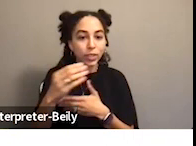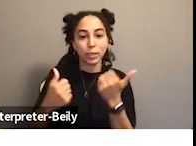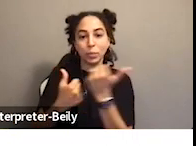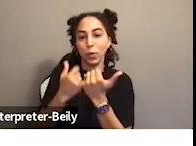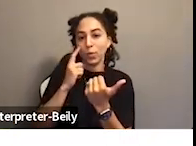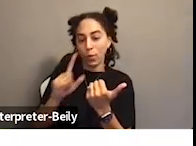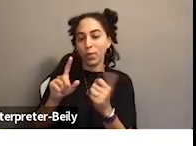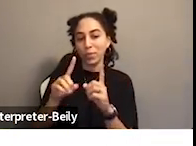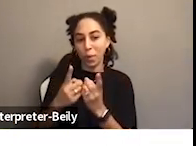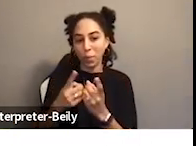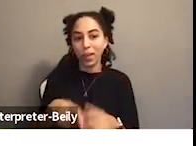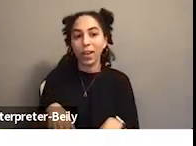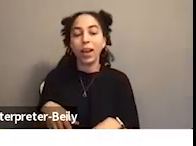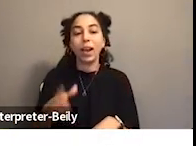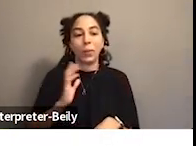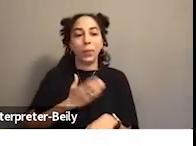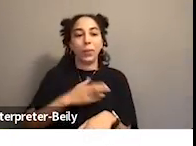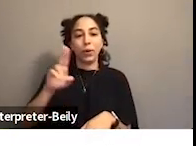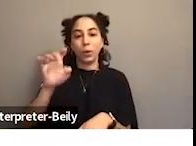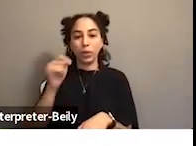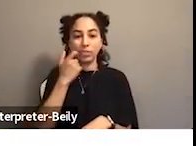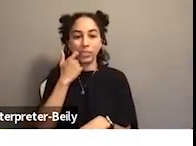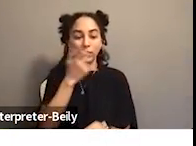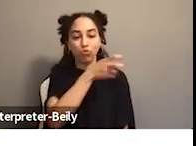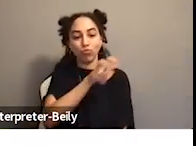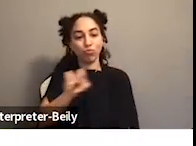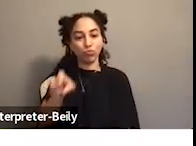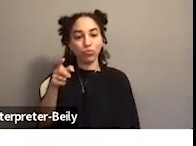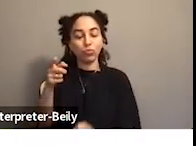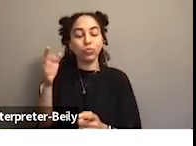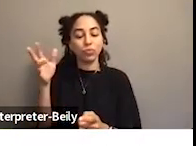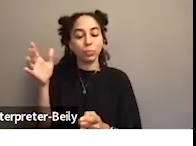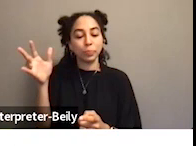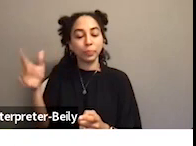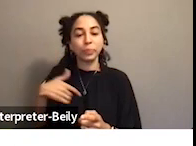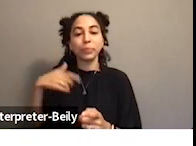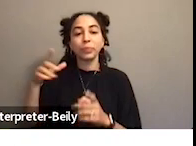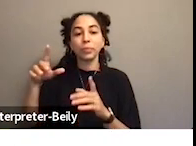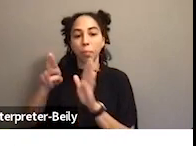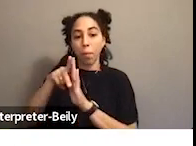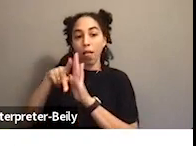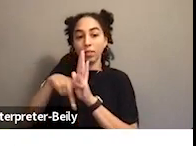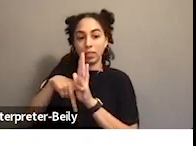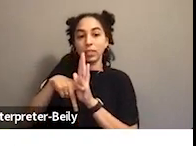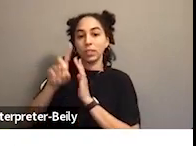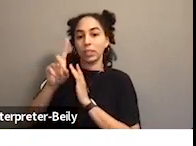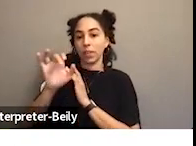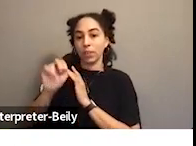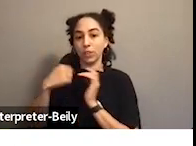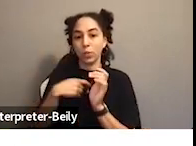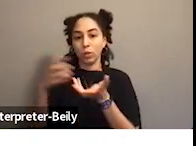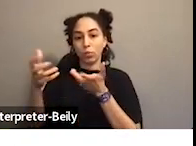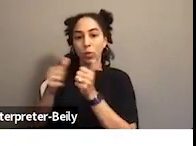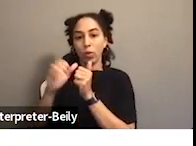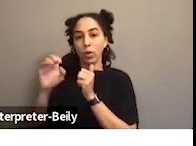the department. Our unit recently transitioned over to the policy division, and we're working with Corey and